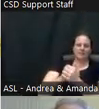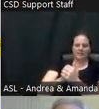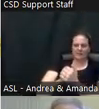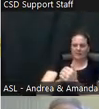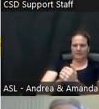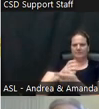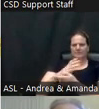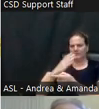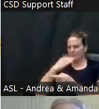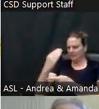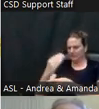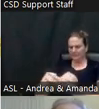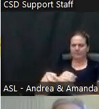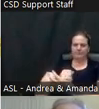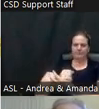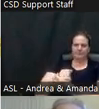Thank you.